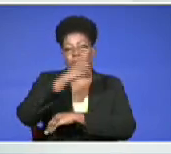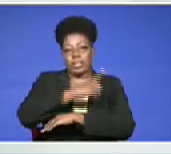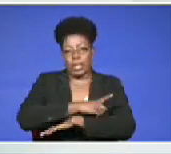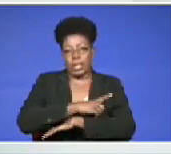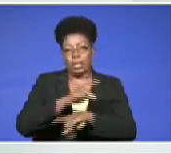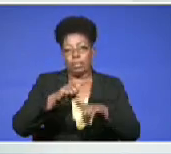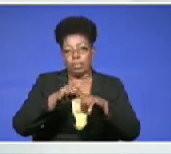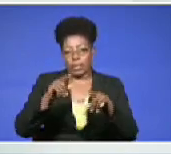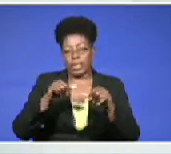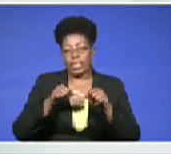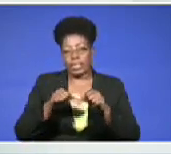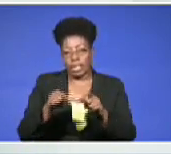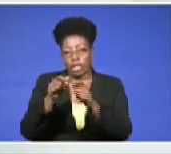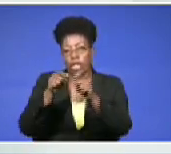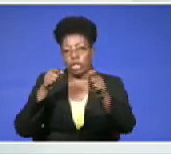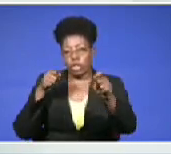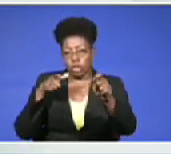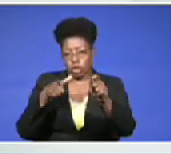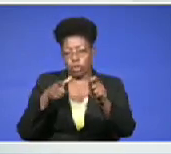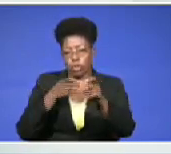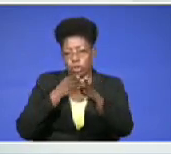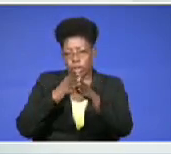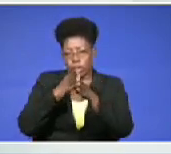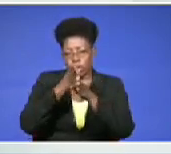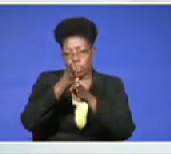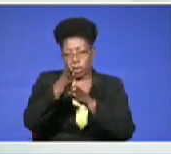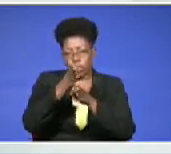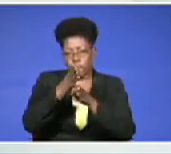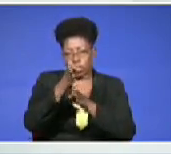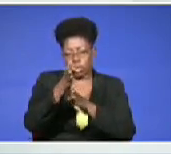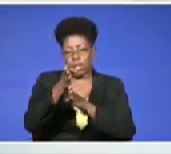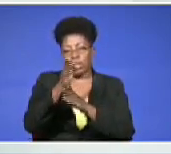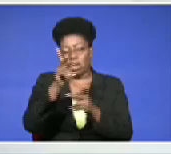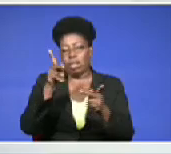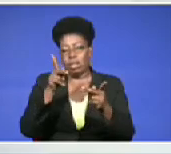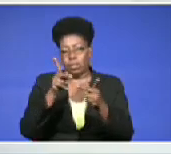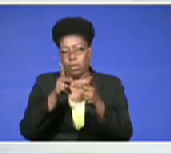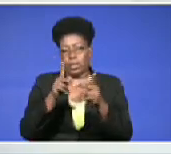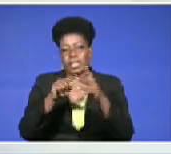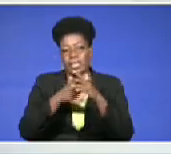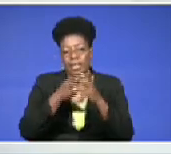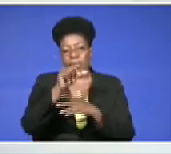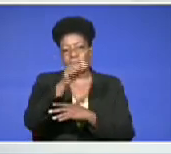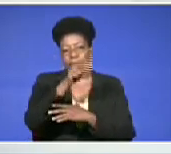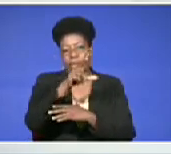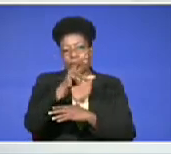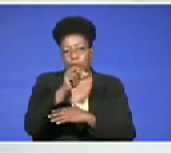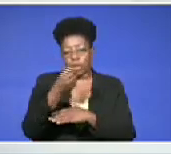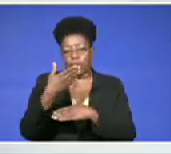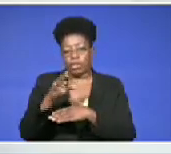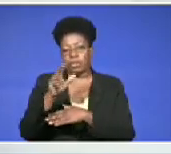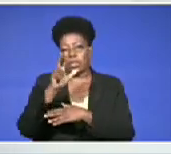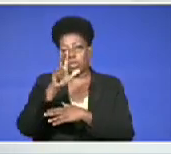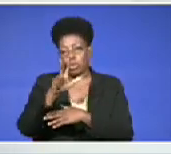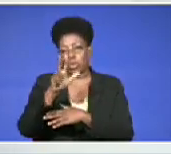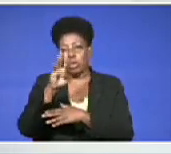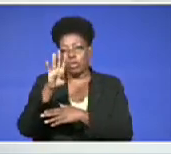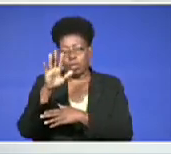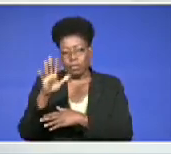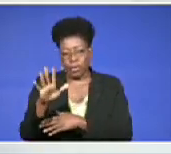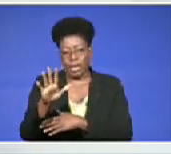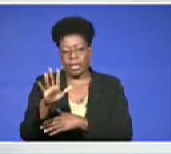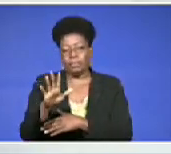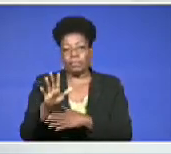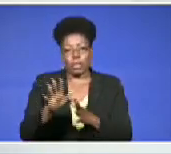rounds with persistence and diligence. Now, the tournament started at around 10:30 and ended at around 2:45 and was packed